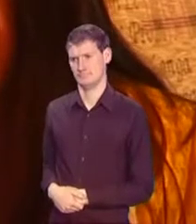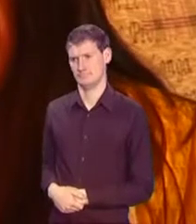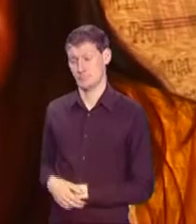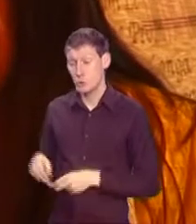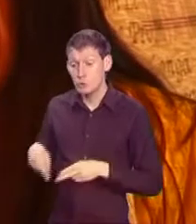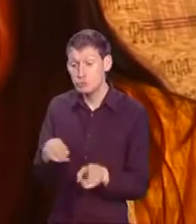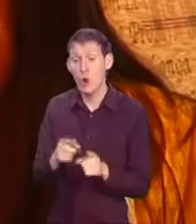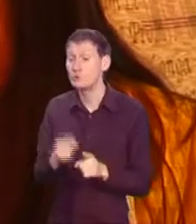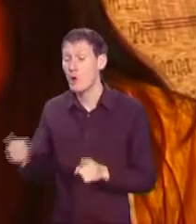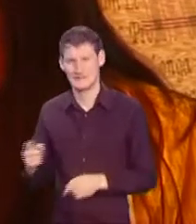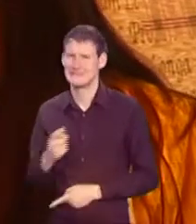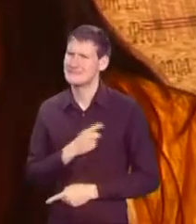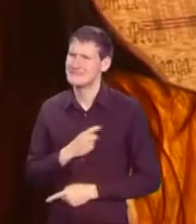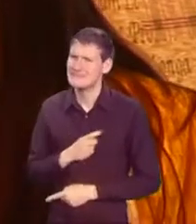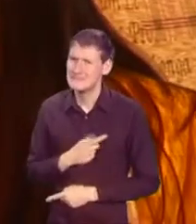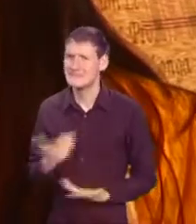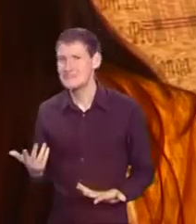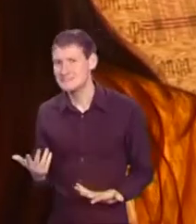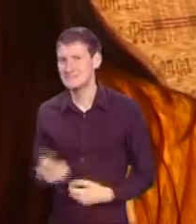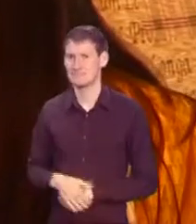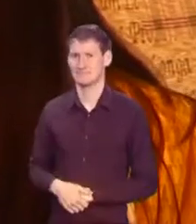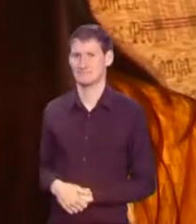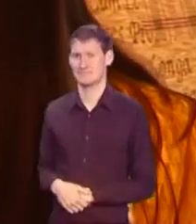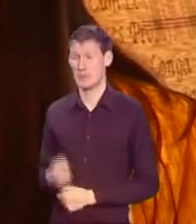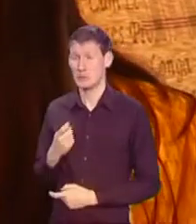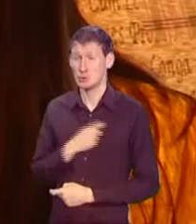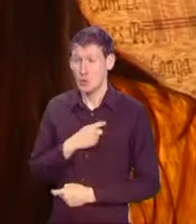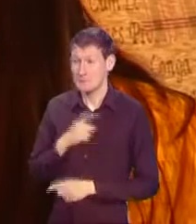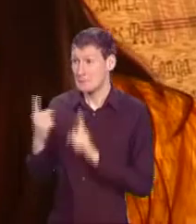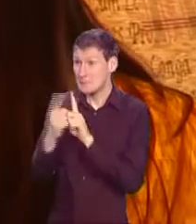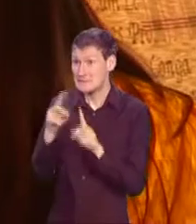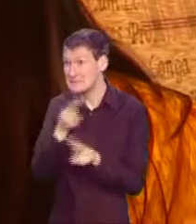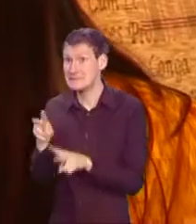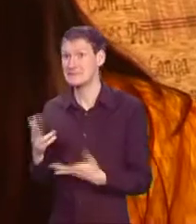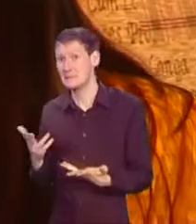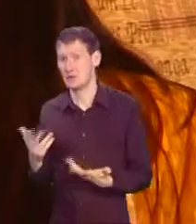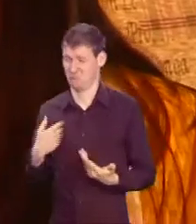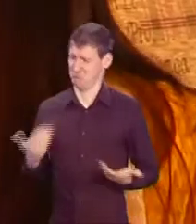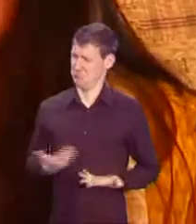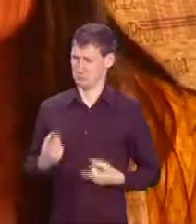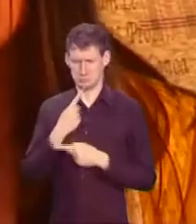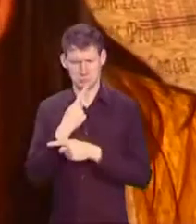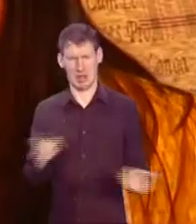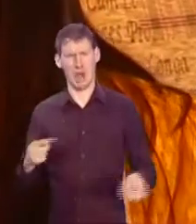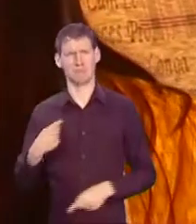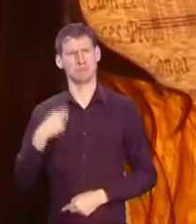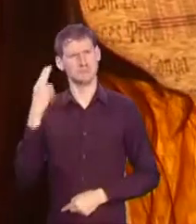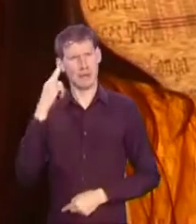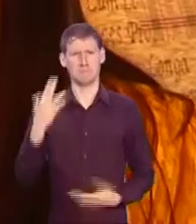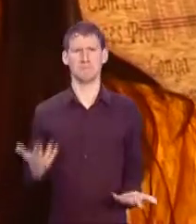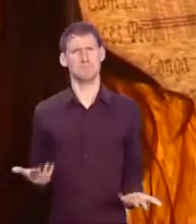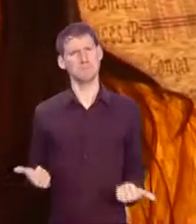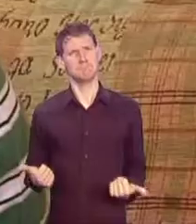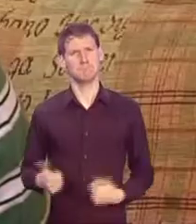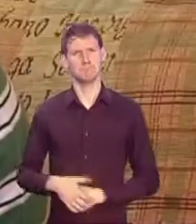I'm terrified crossing the roads, and I'm still a bit nervous if I see anyone, but I'm not bothered about telling anyone I'm